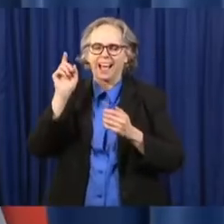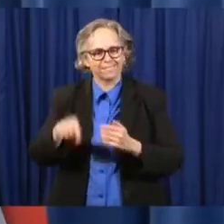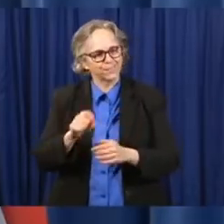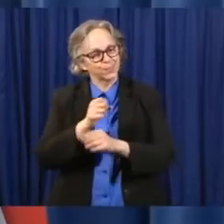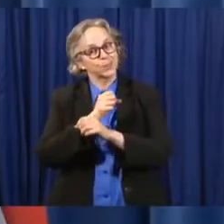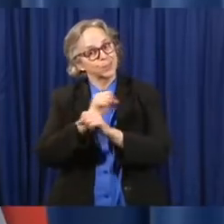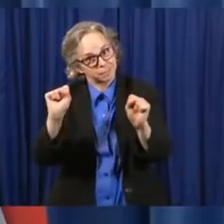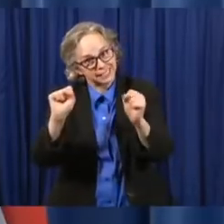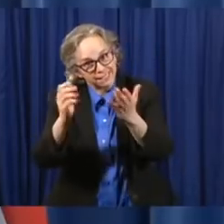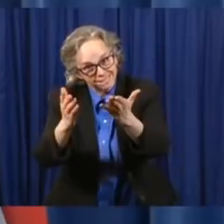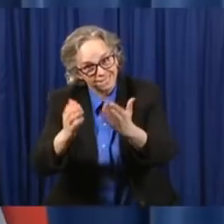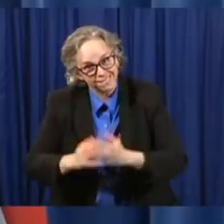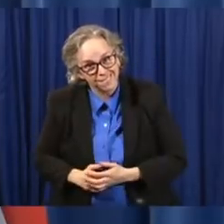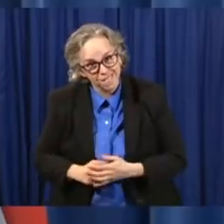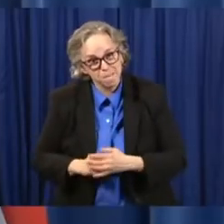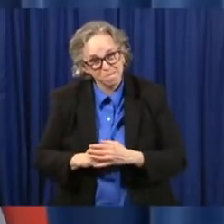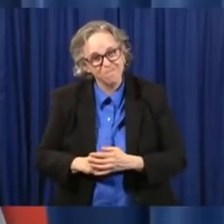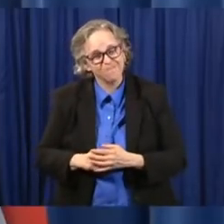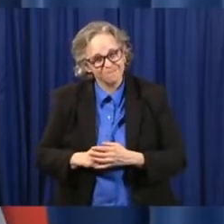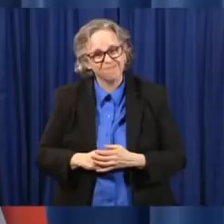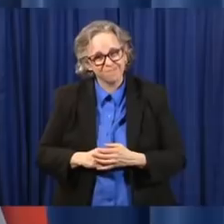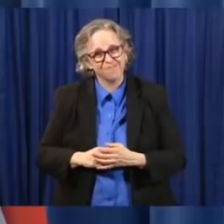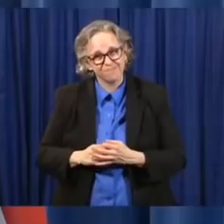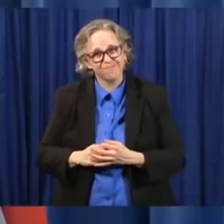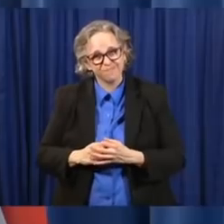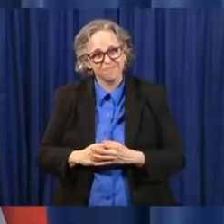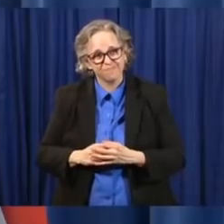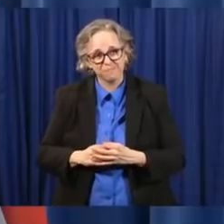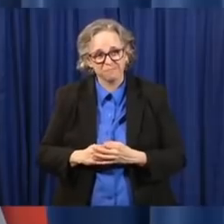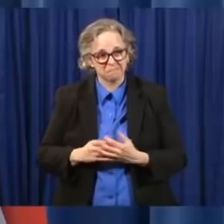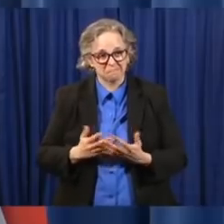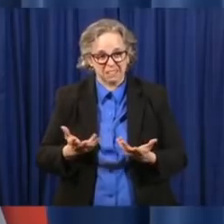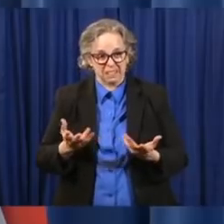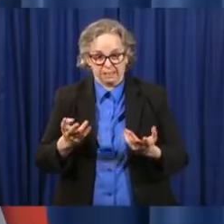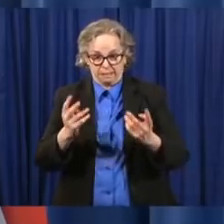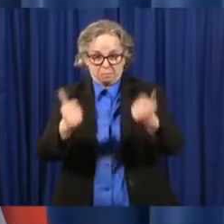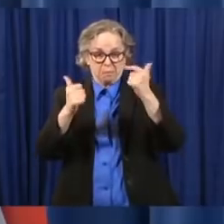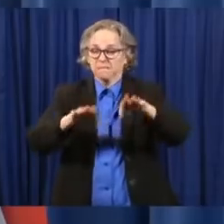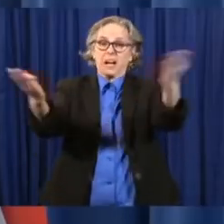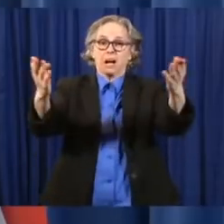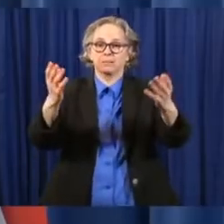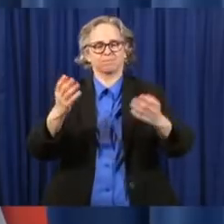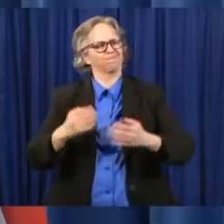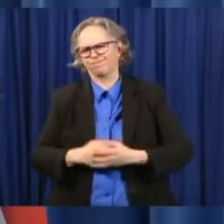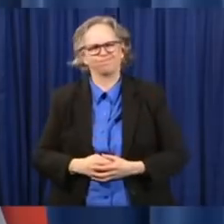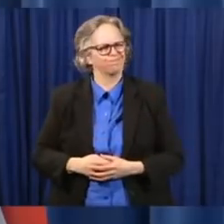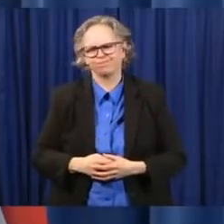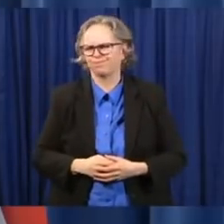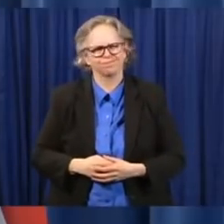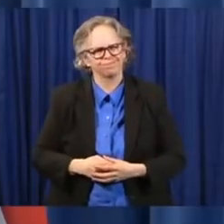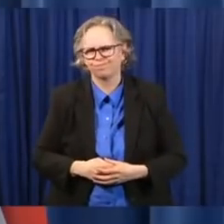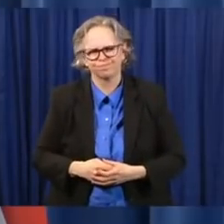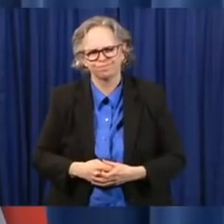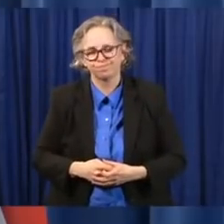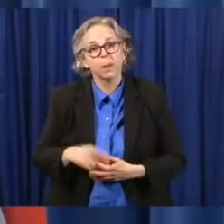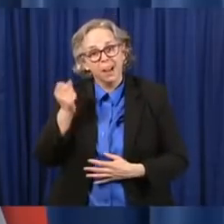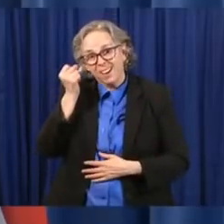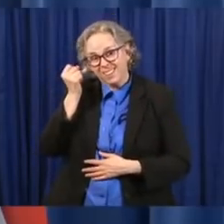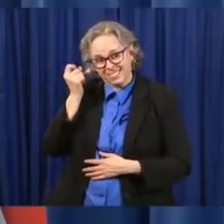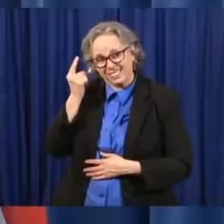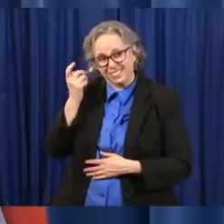be safe. So it's not going to be done overnight. We're going to try to get, again, as many people